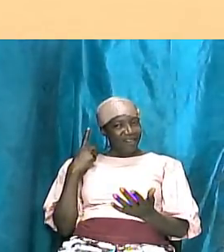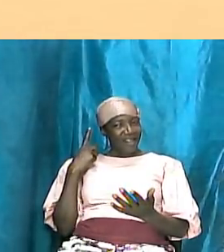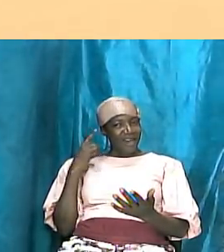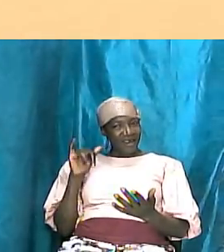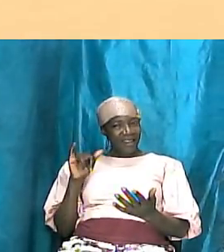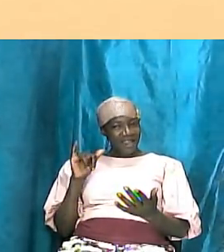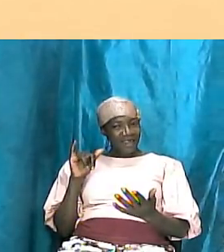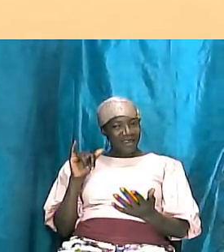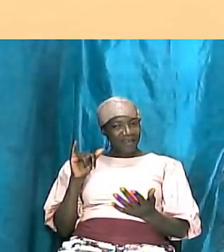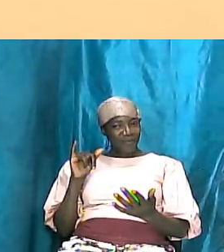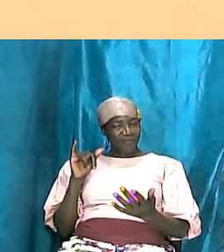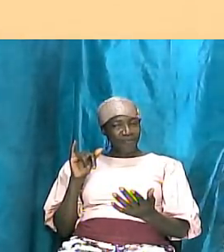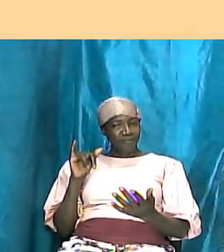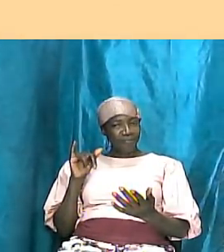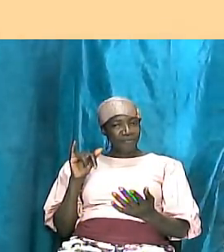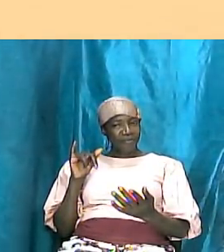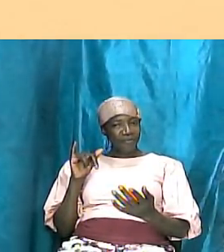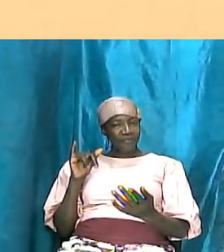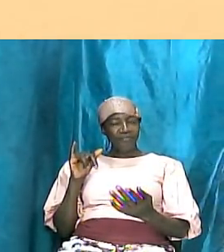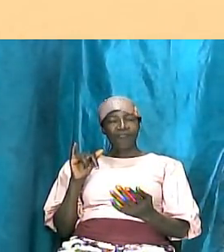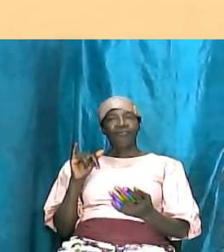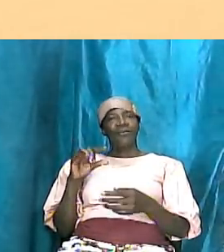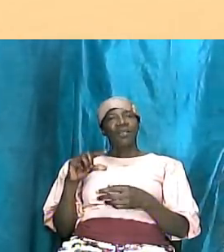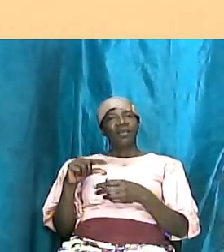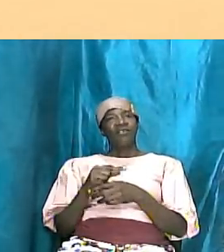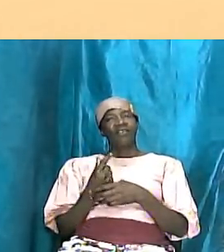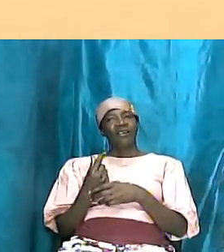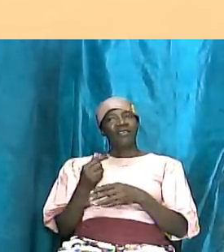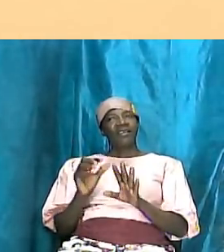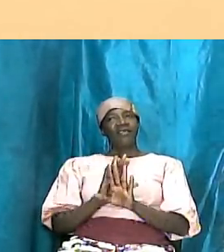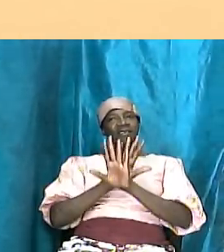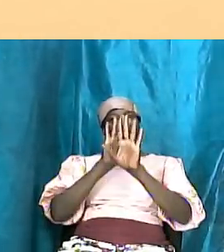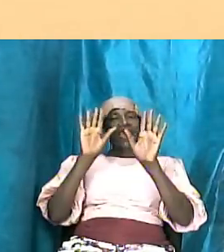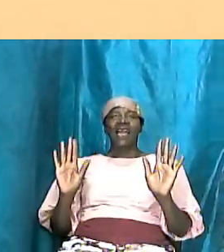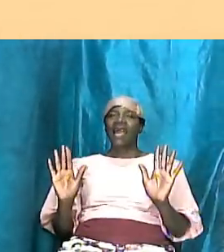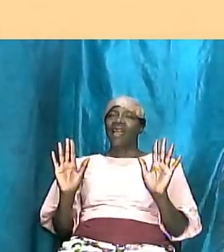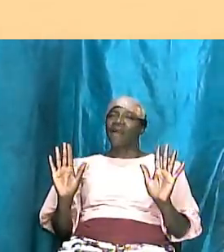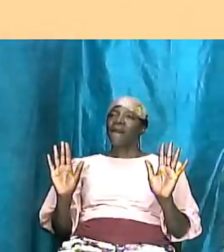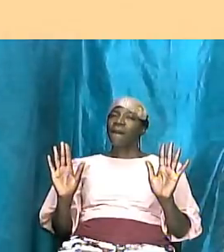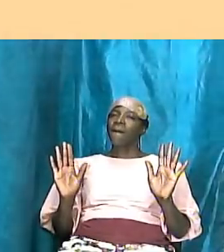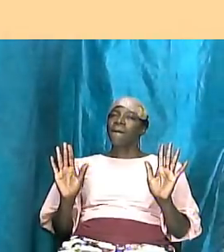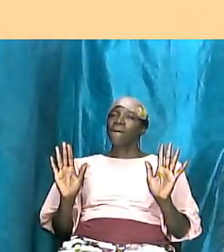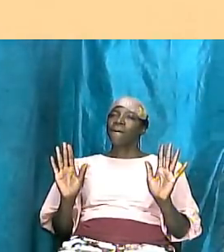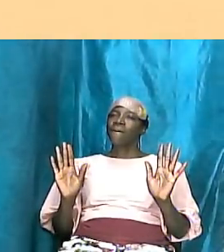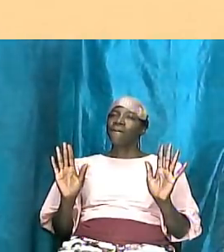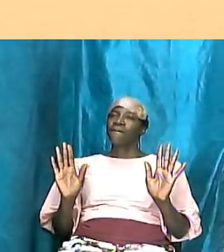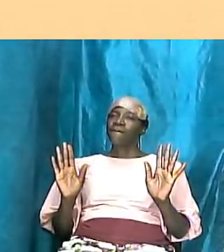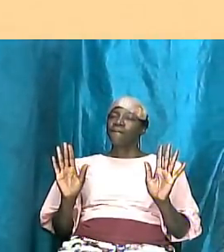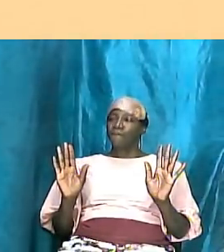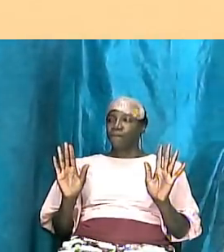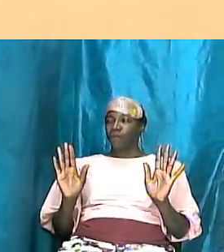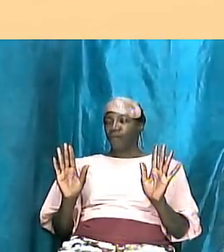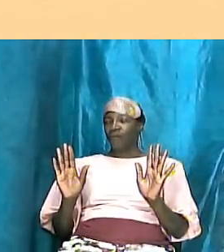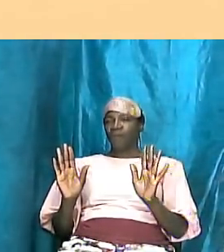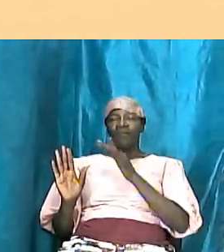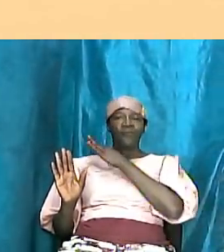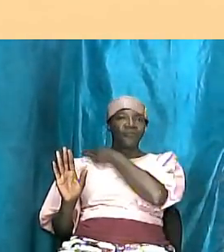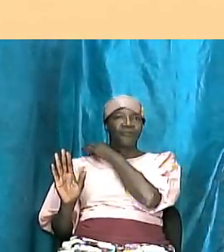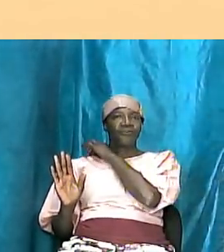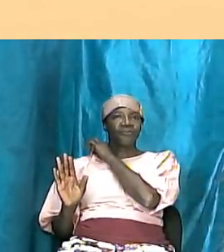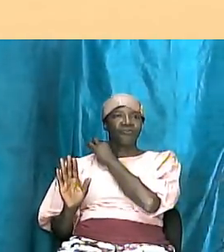that Genesis is clear, but just a cursory